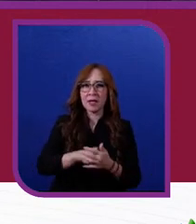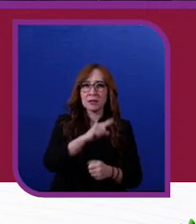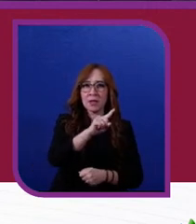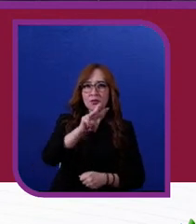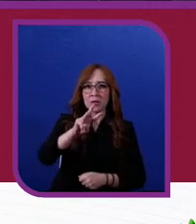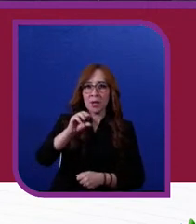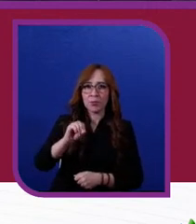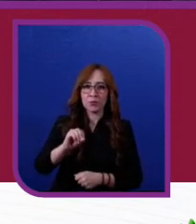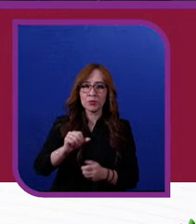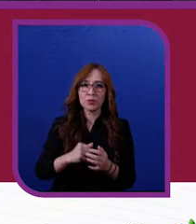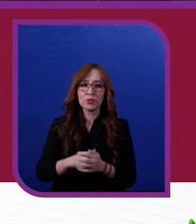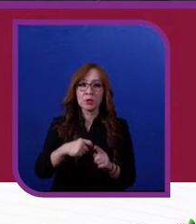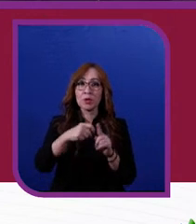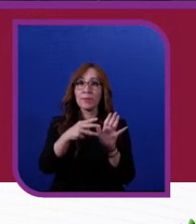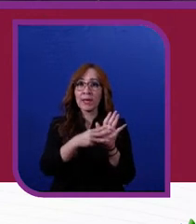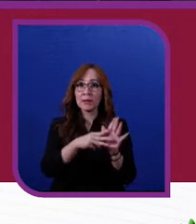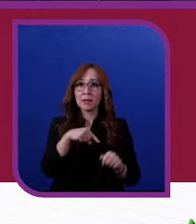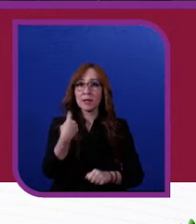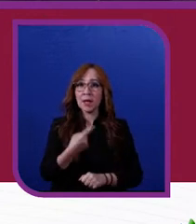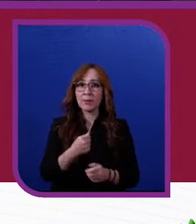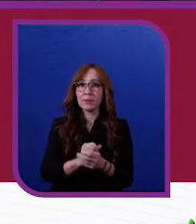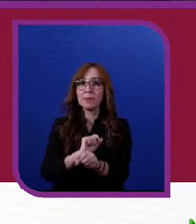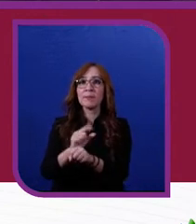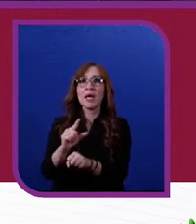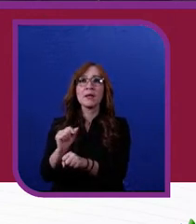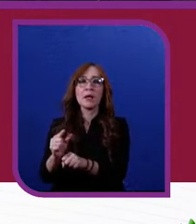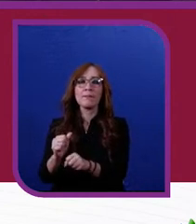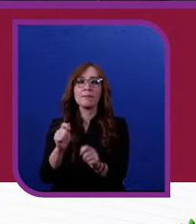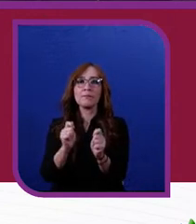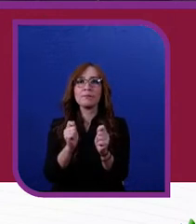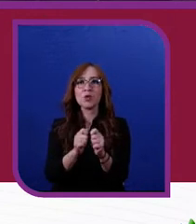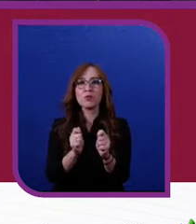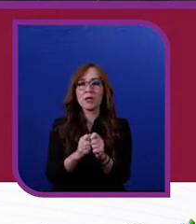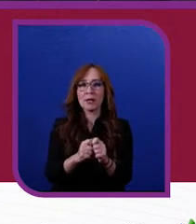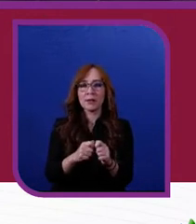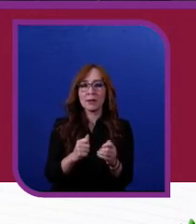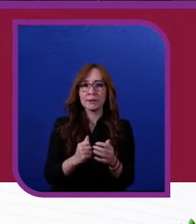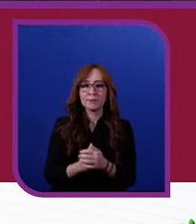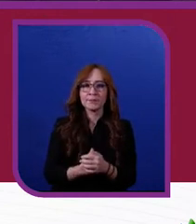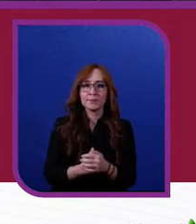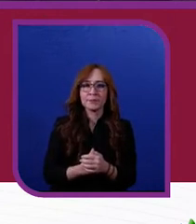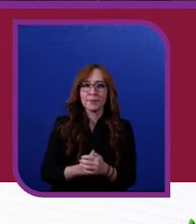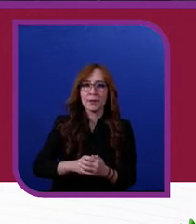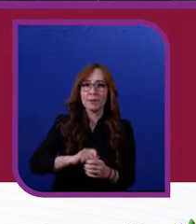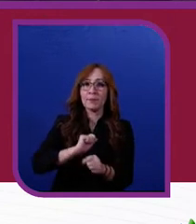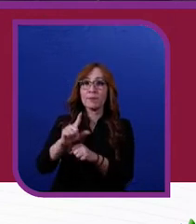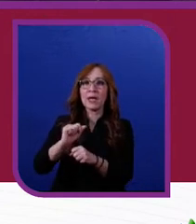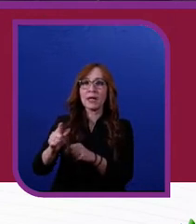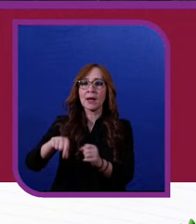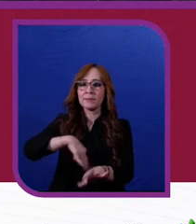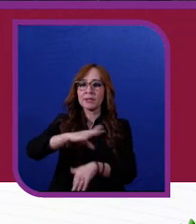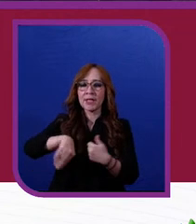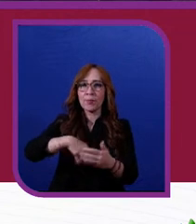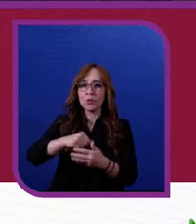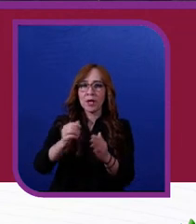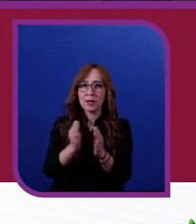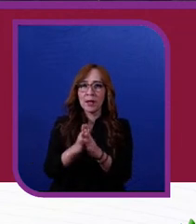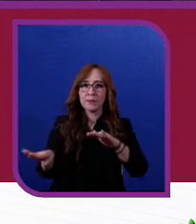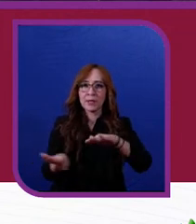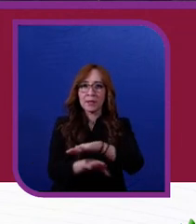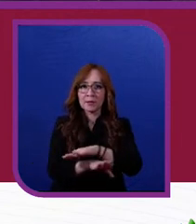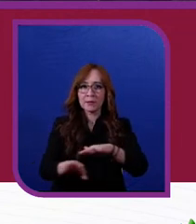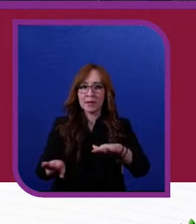blender blender Finance from Suko enten from a p p n olshop from local government